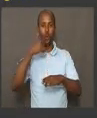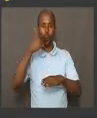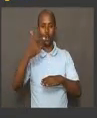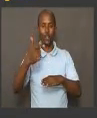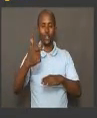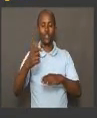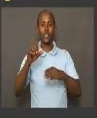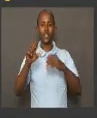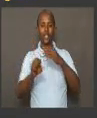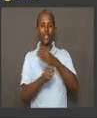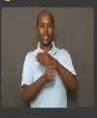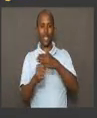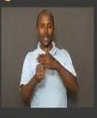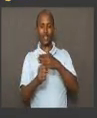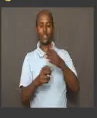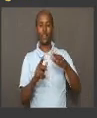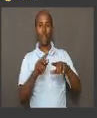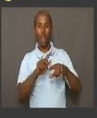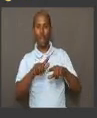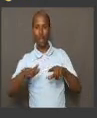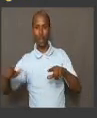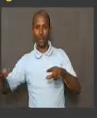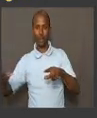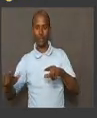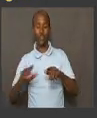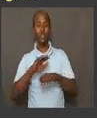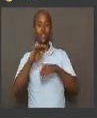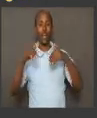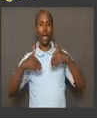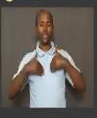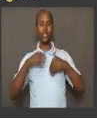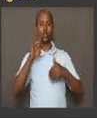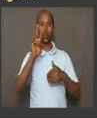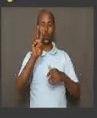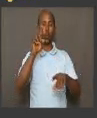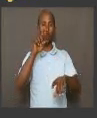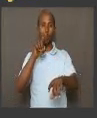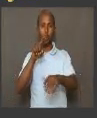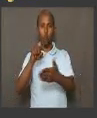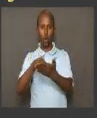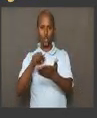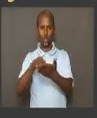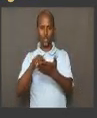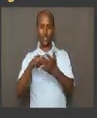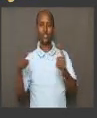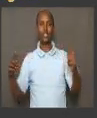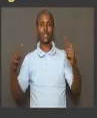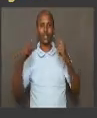a secant line. It has 2 points of intersection.